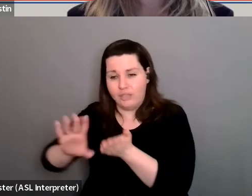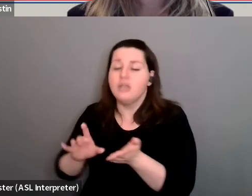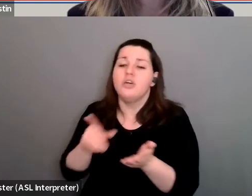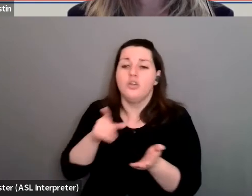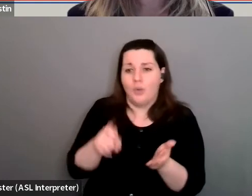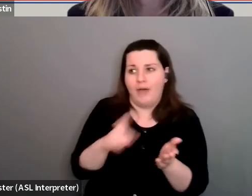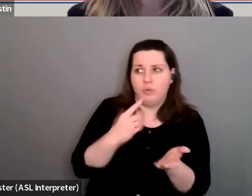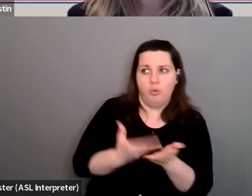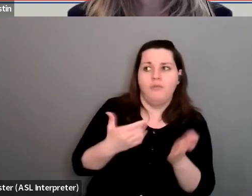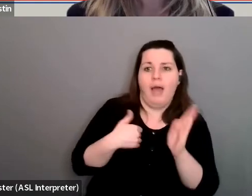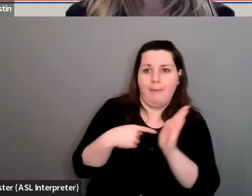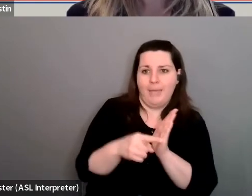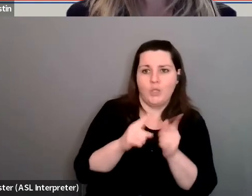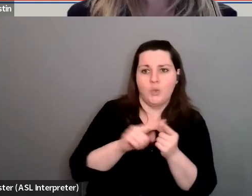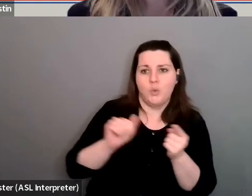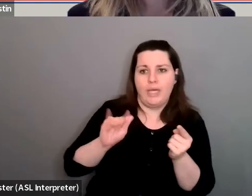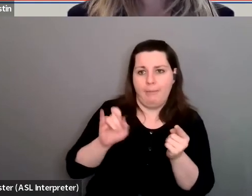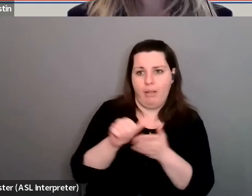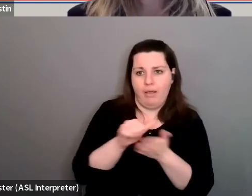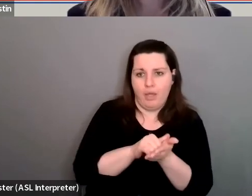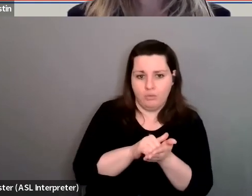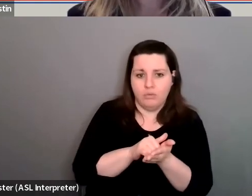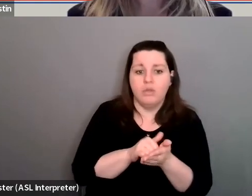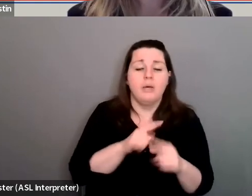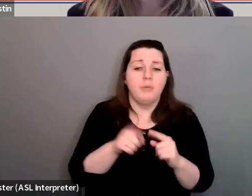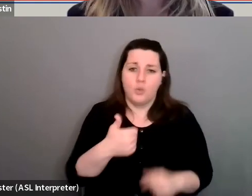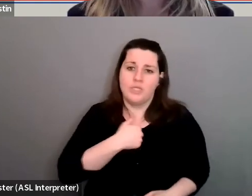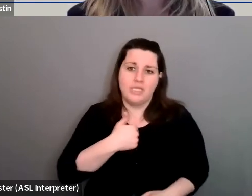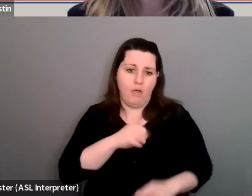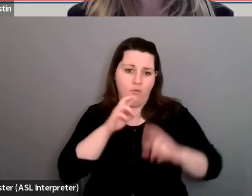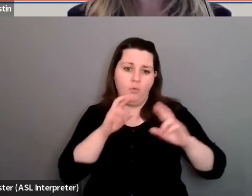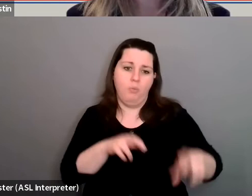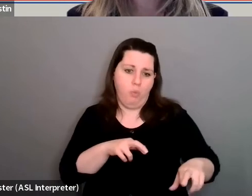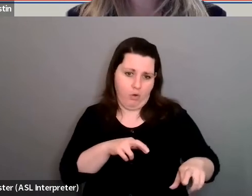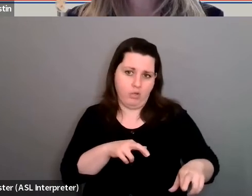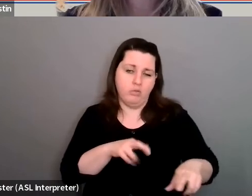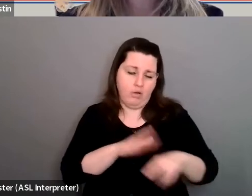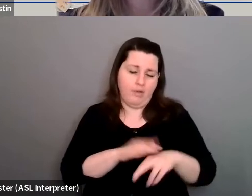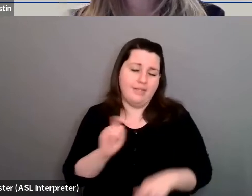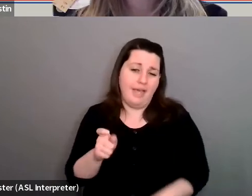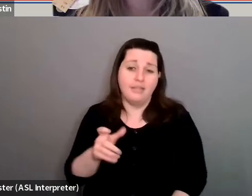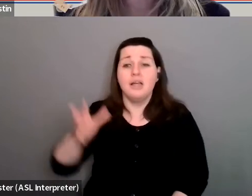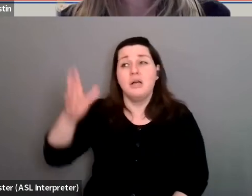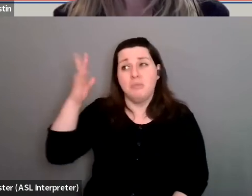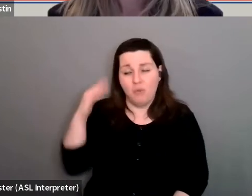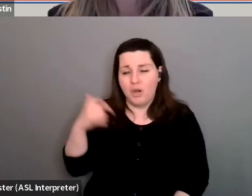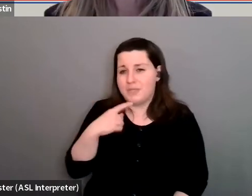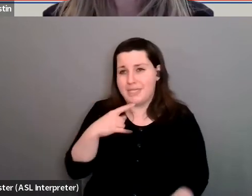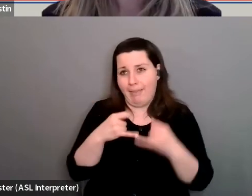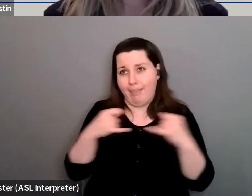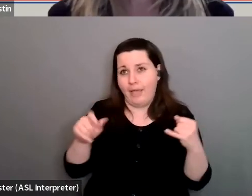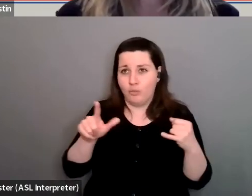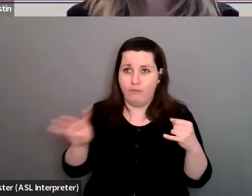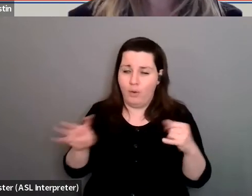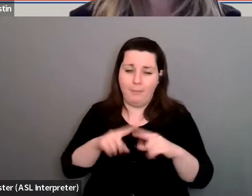made a payment to an ABLE account, but you self-report that on your taxes. In the old days, I would say it's line 24,